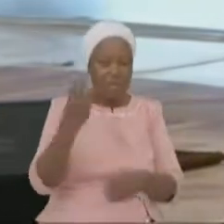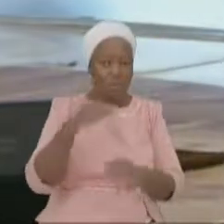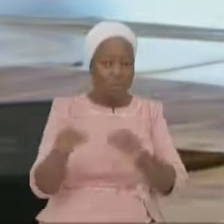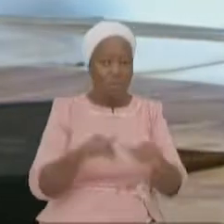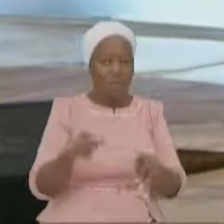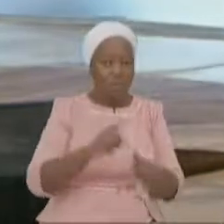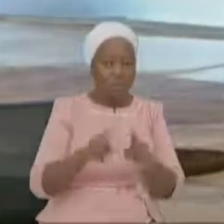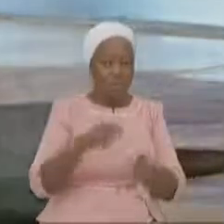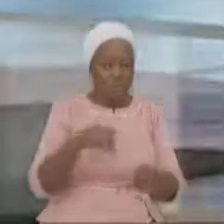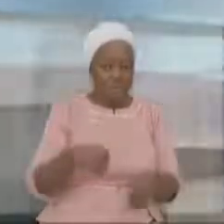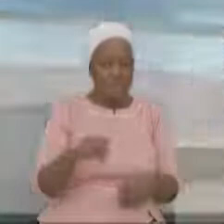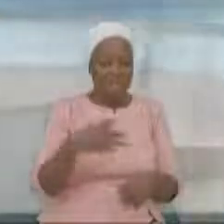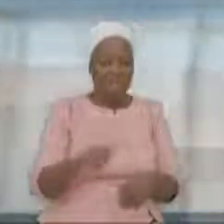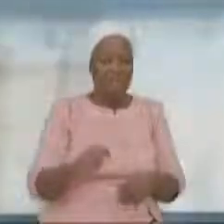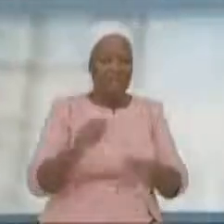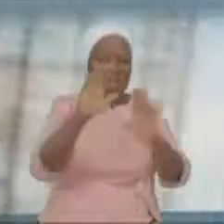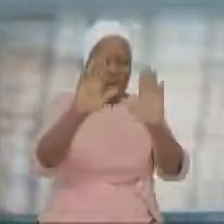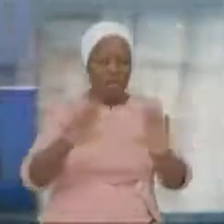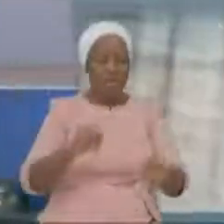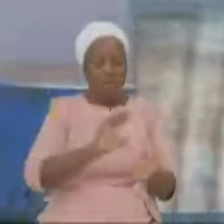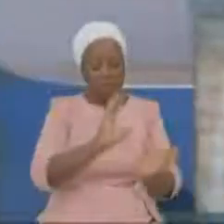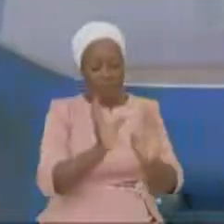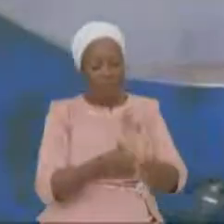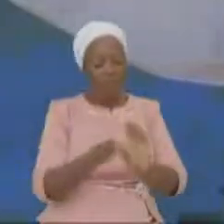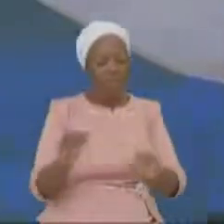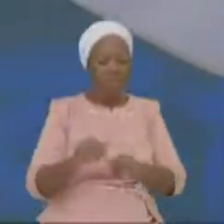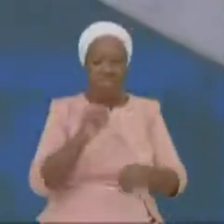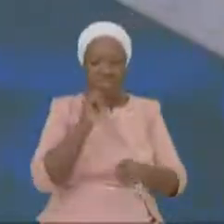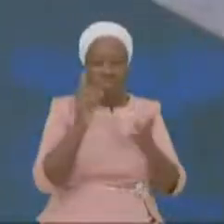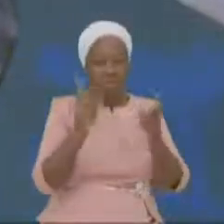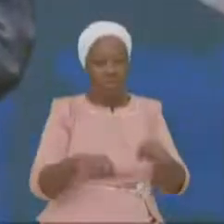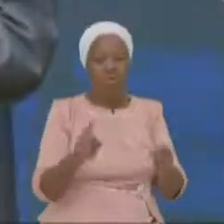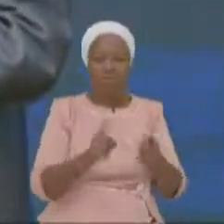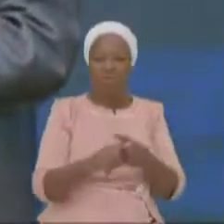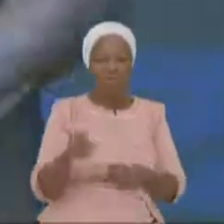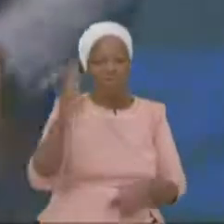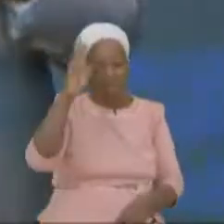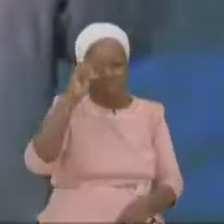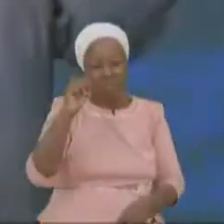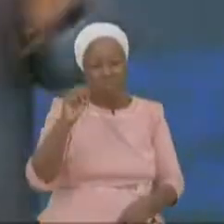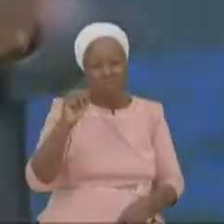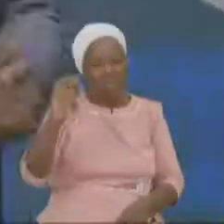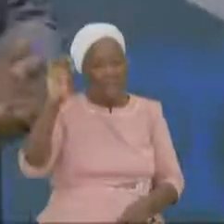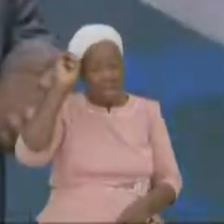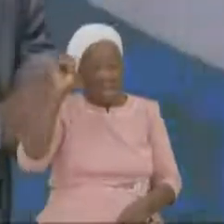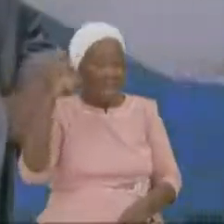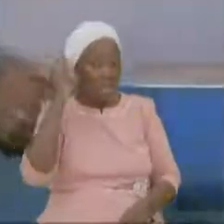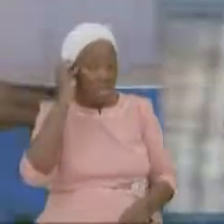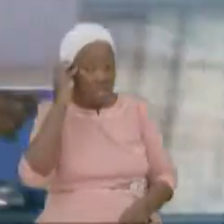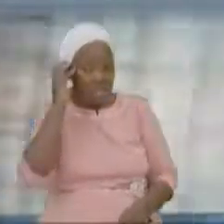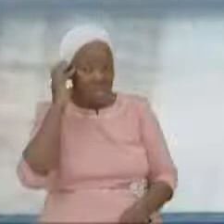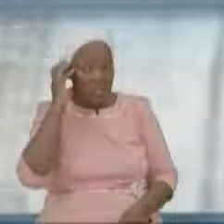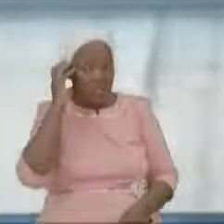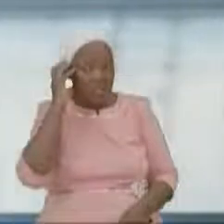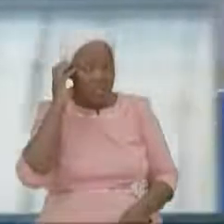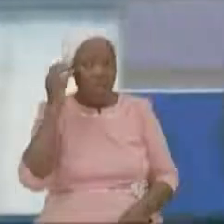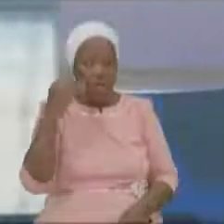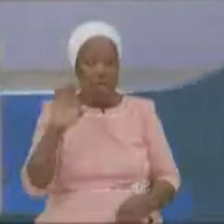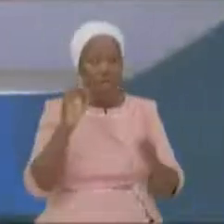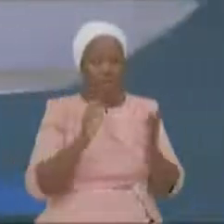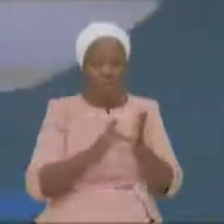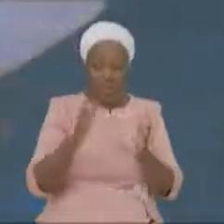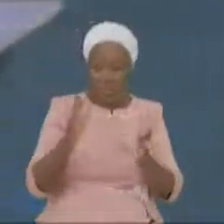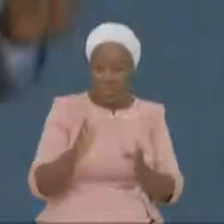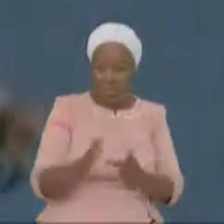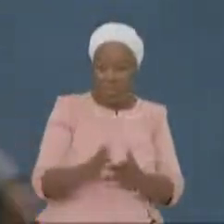miracle of conversion did not come unto him. He heard of